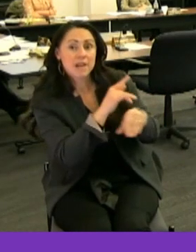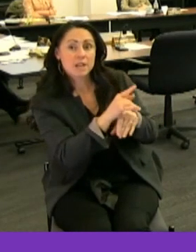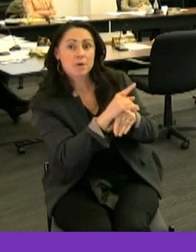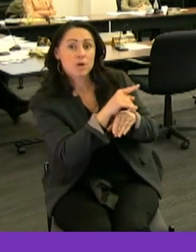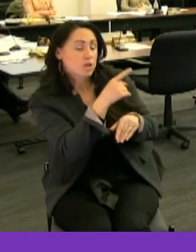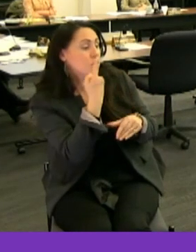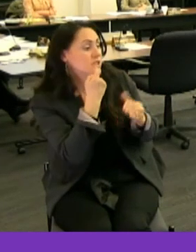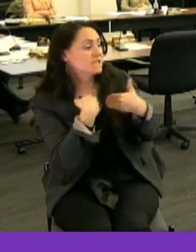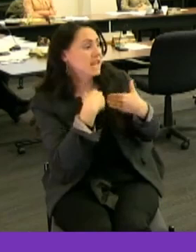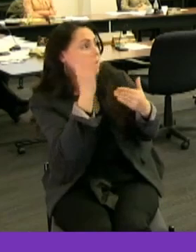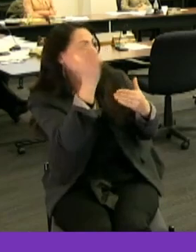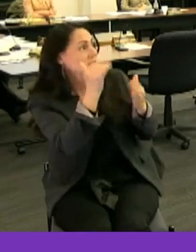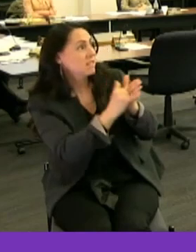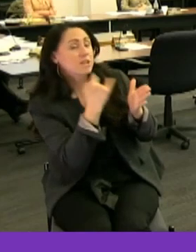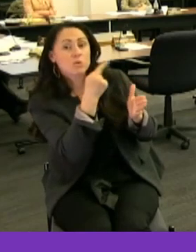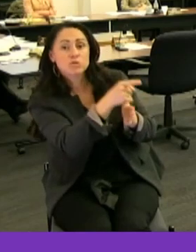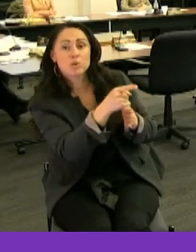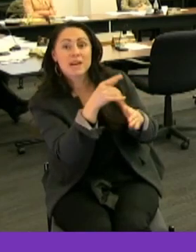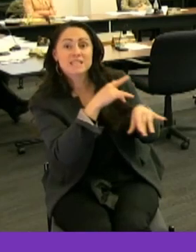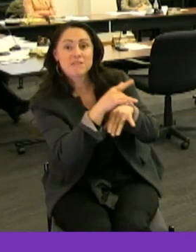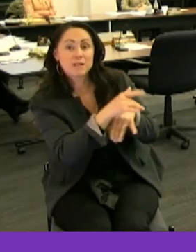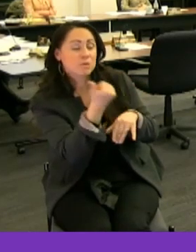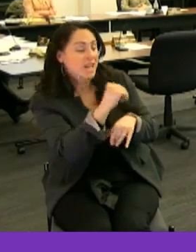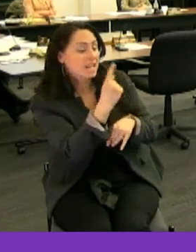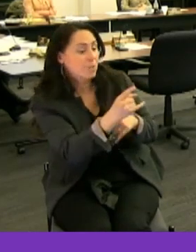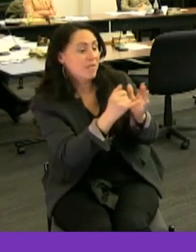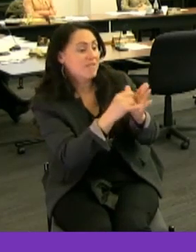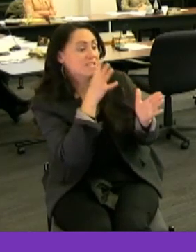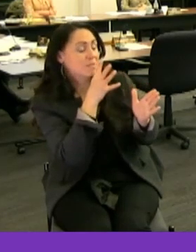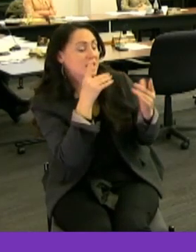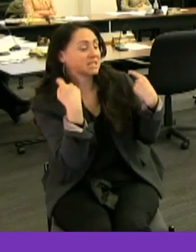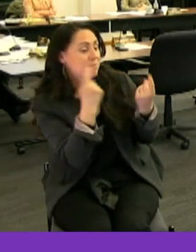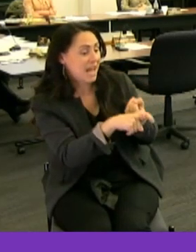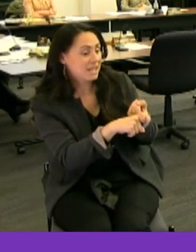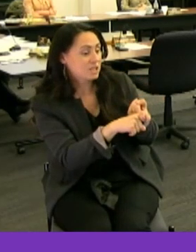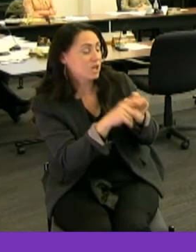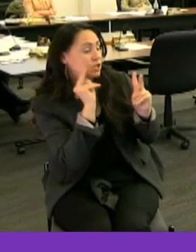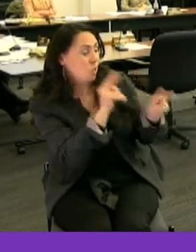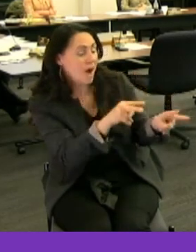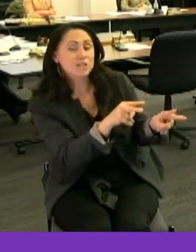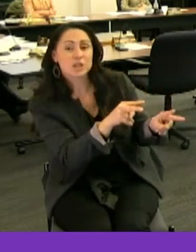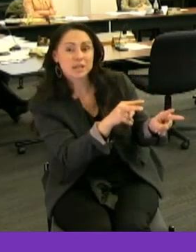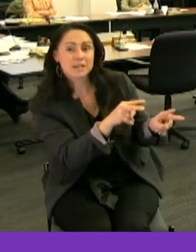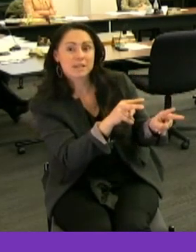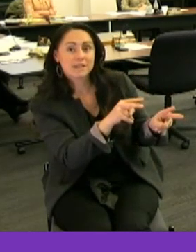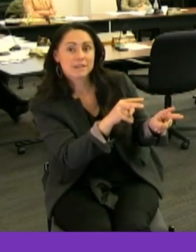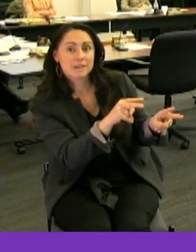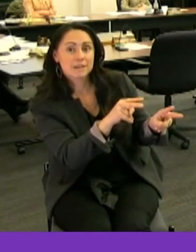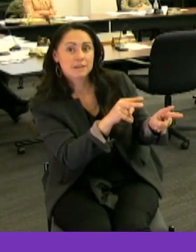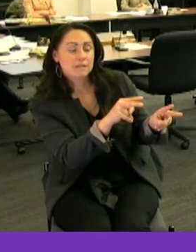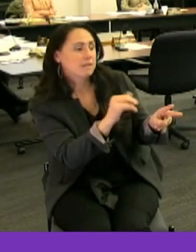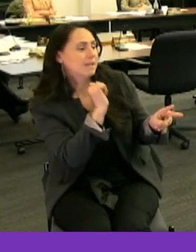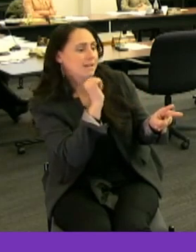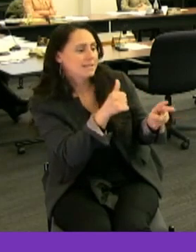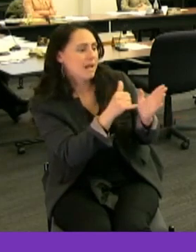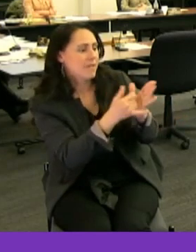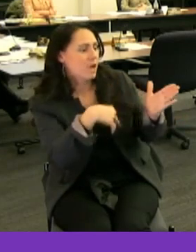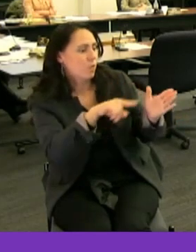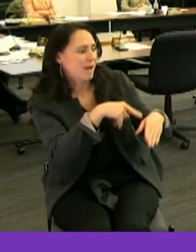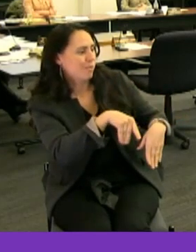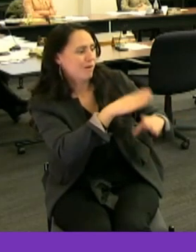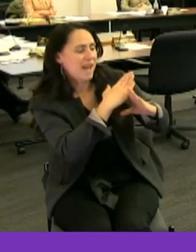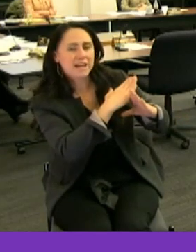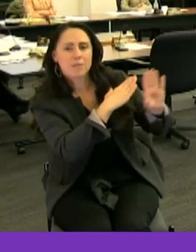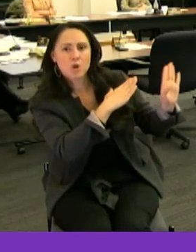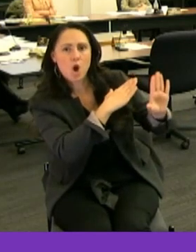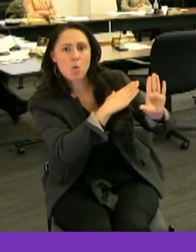You just had a presentation that told you it is available to anybody who speaks Spanish to watch it. It's not that we are keeping it from